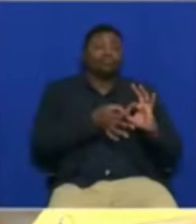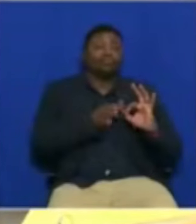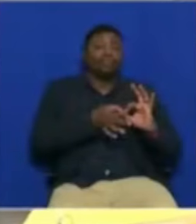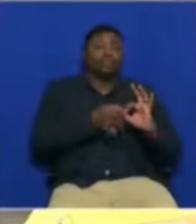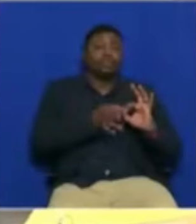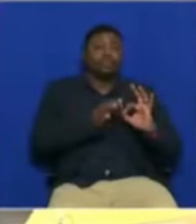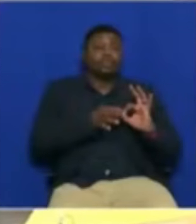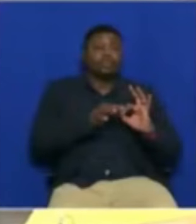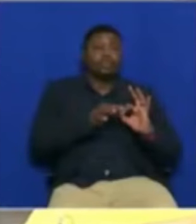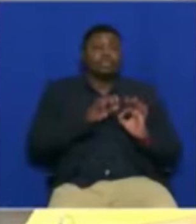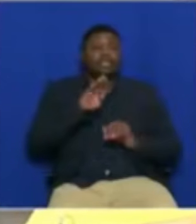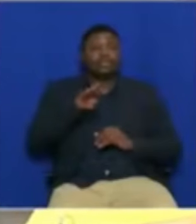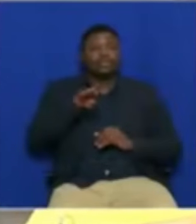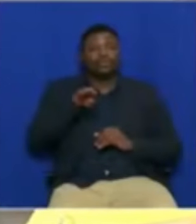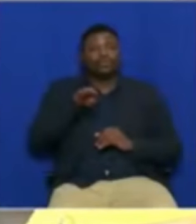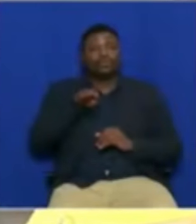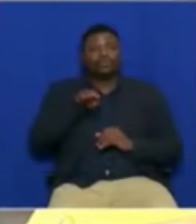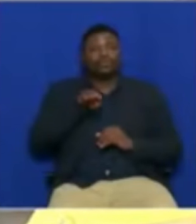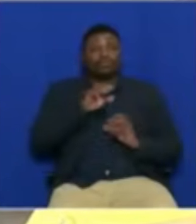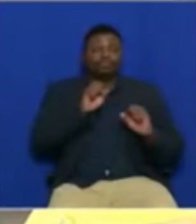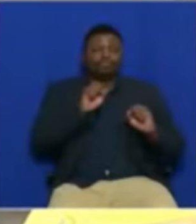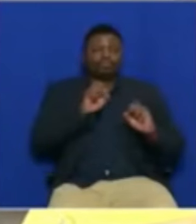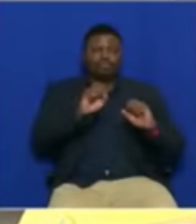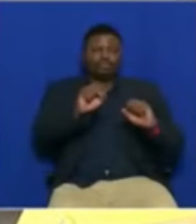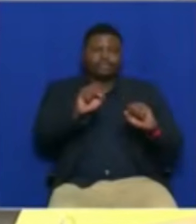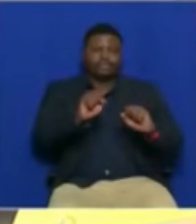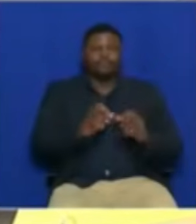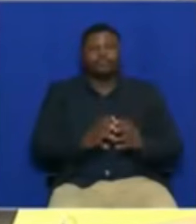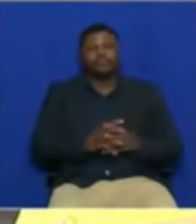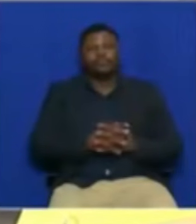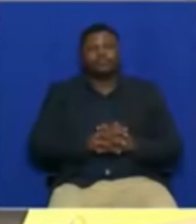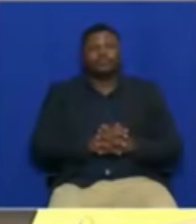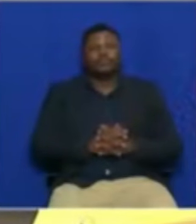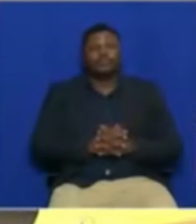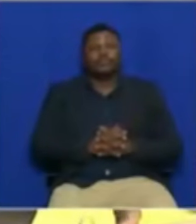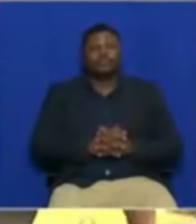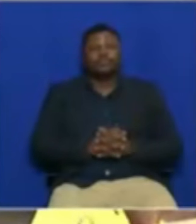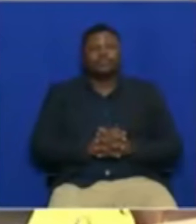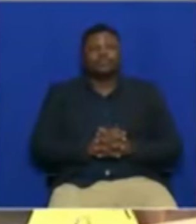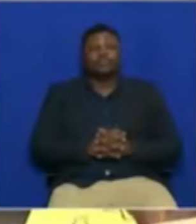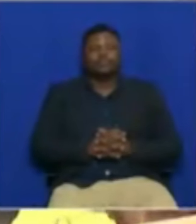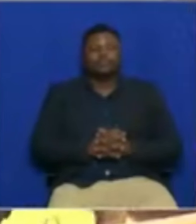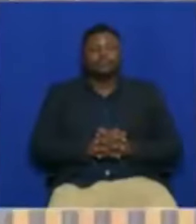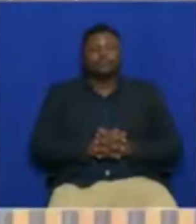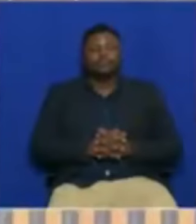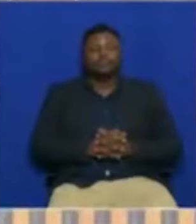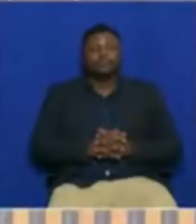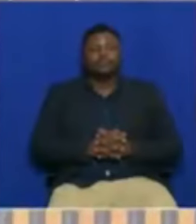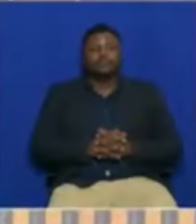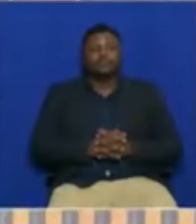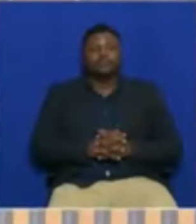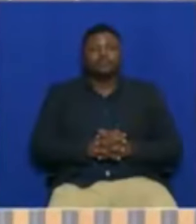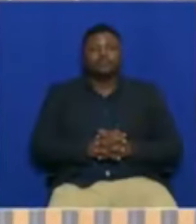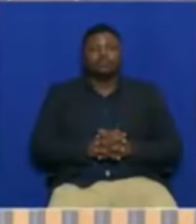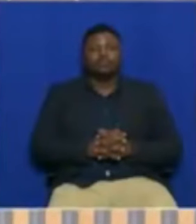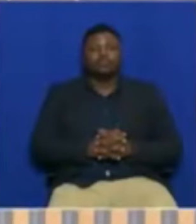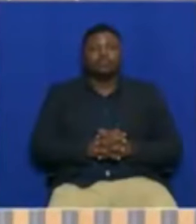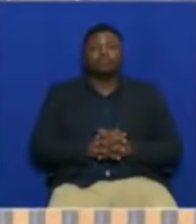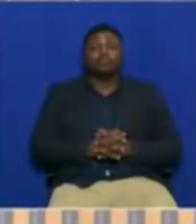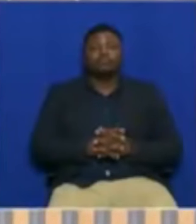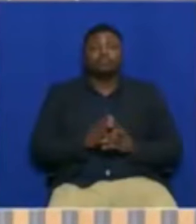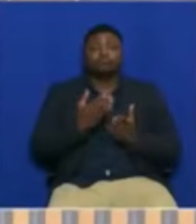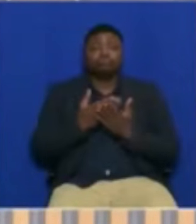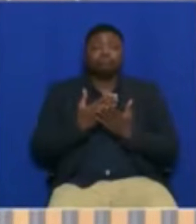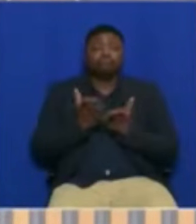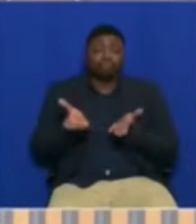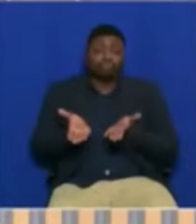ukuthi kuhlehliswe kufikela kusasa. Okay. May I go ahead then, Mrs. Kakane? Apologies,